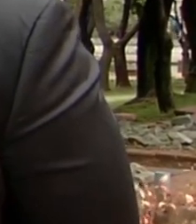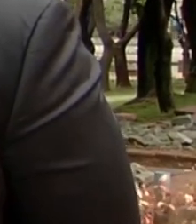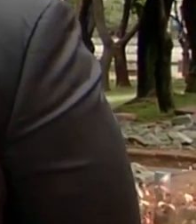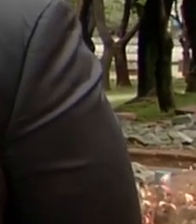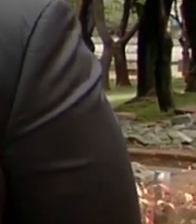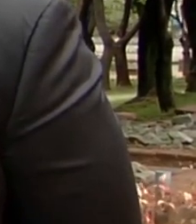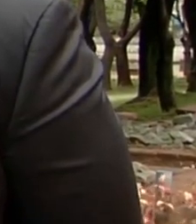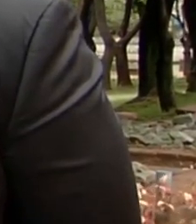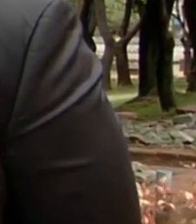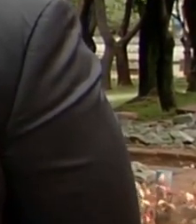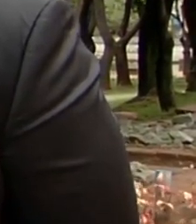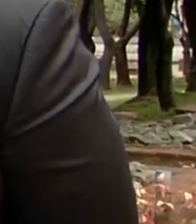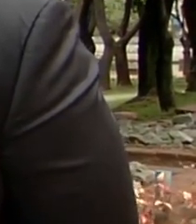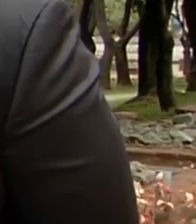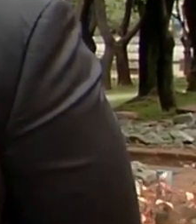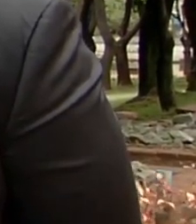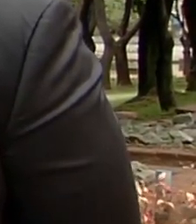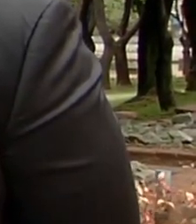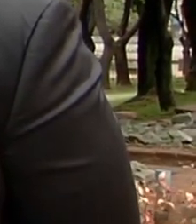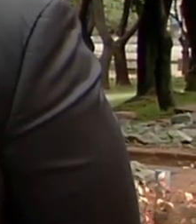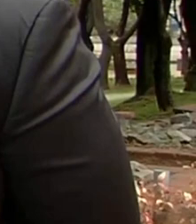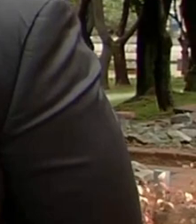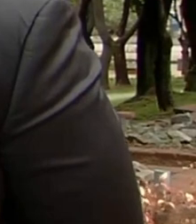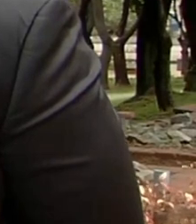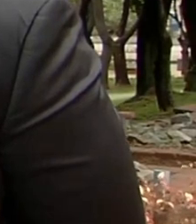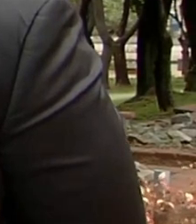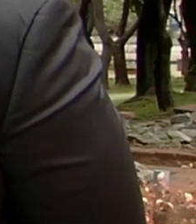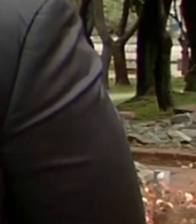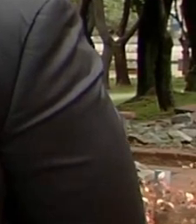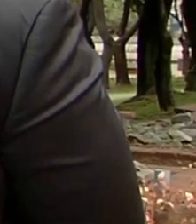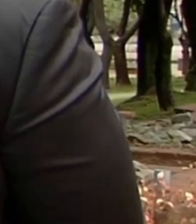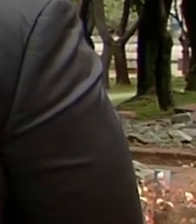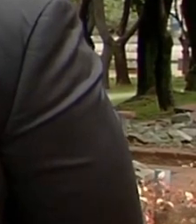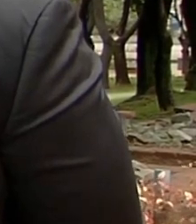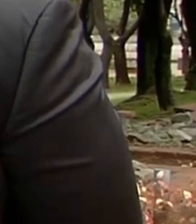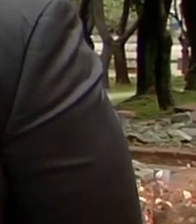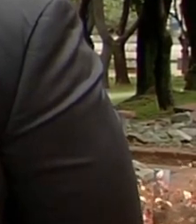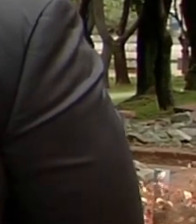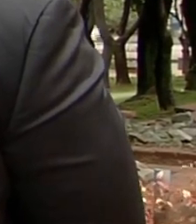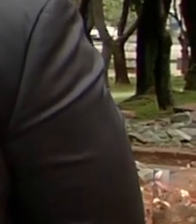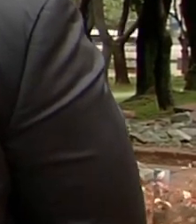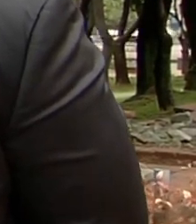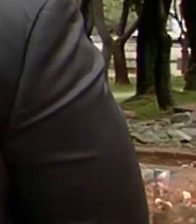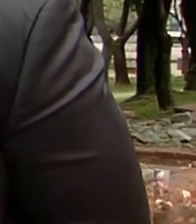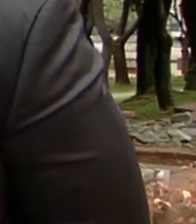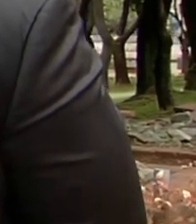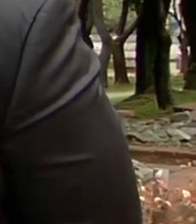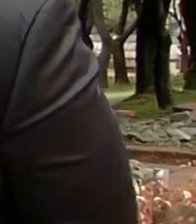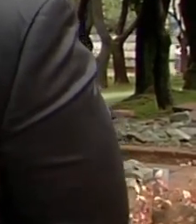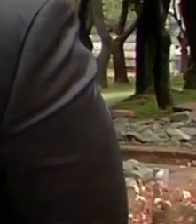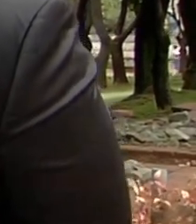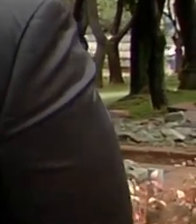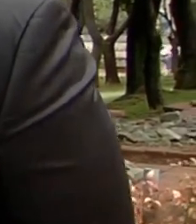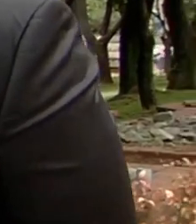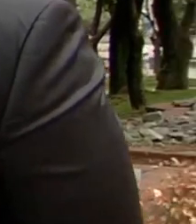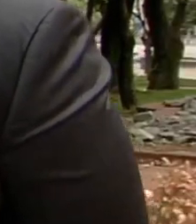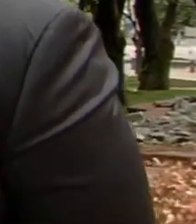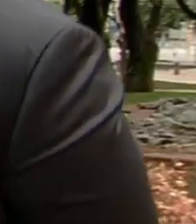Panyaza Lesufi, must go handle negotiations. We are told your RC resolved to field Mzwandile Masina opposed to the PEC